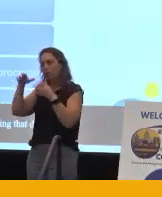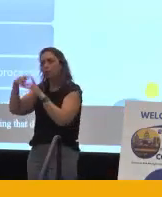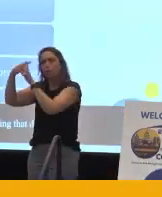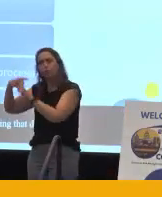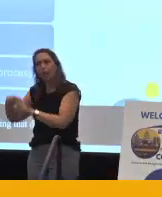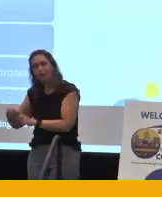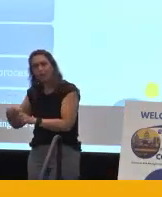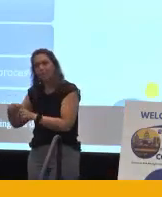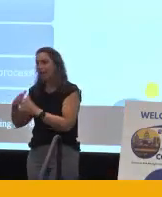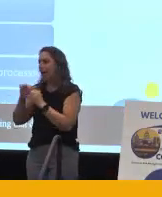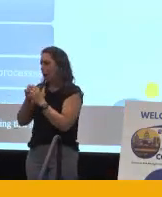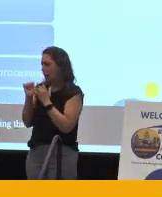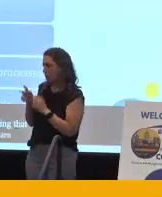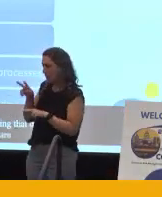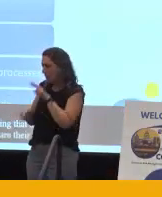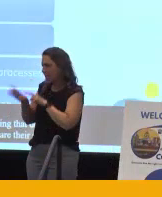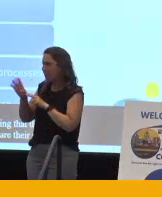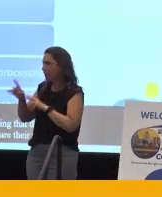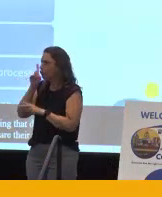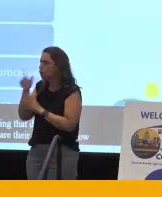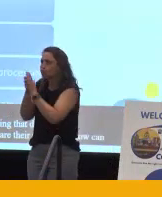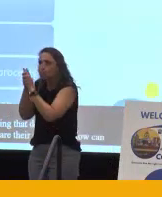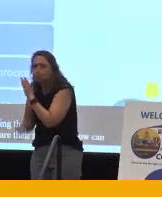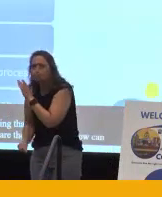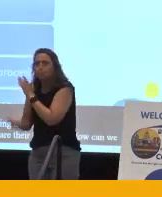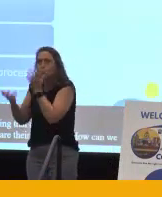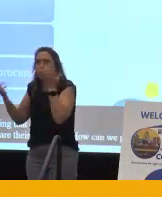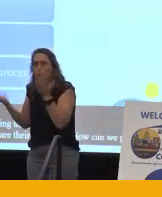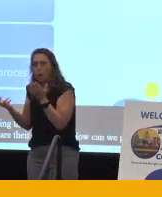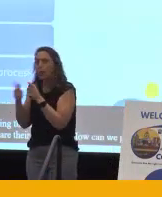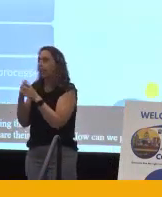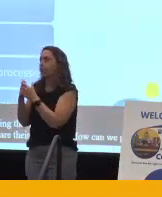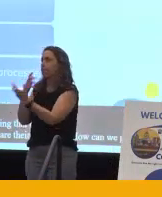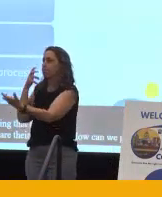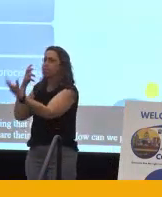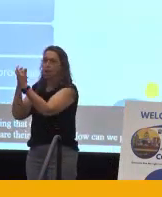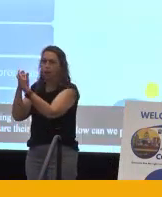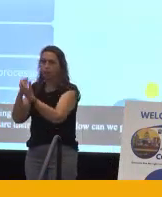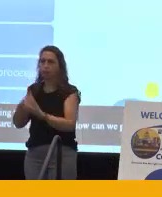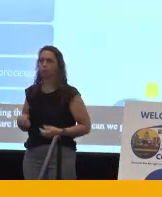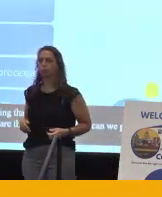really build off of what are the things that they're really good at and matching that?